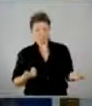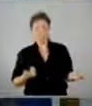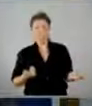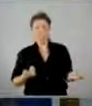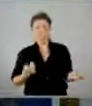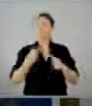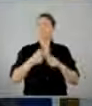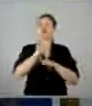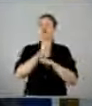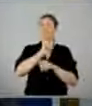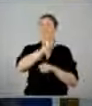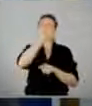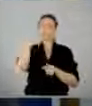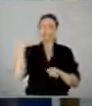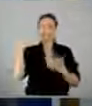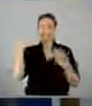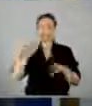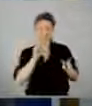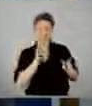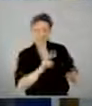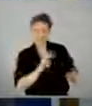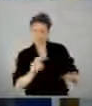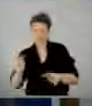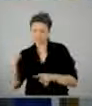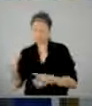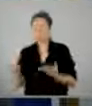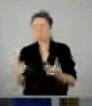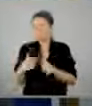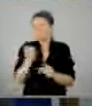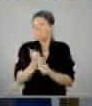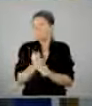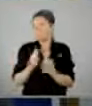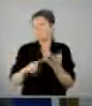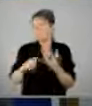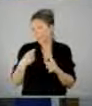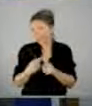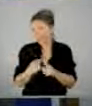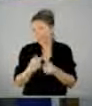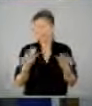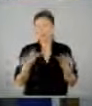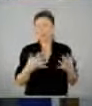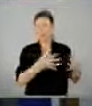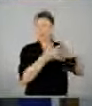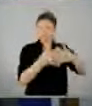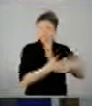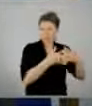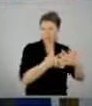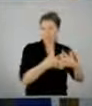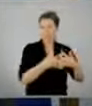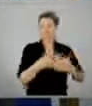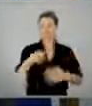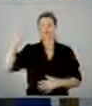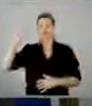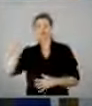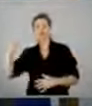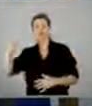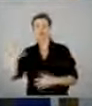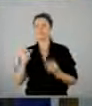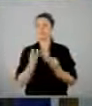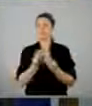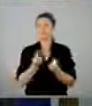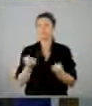doing is recognising that, especially in countries like the UK, especially in the US and in Europe, some of those hospitals cannot